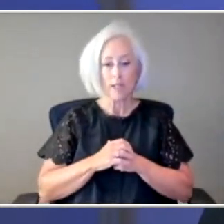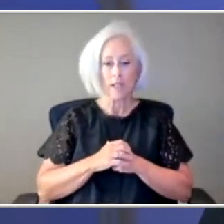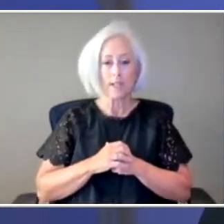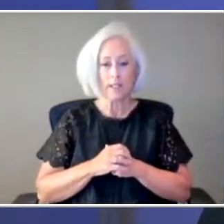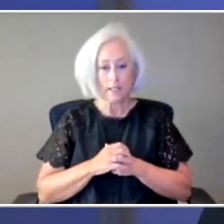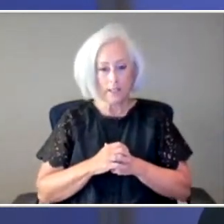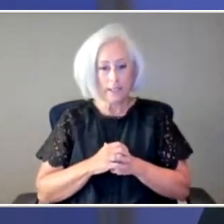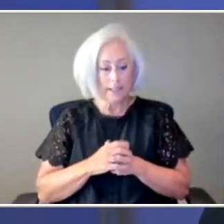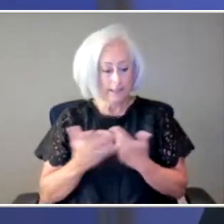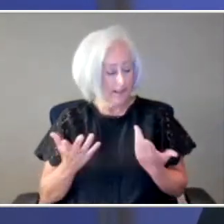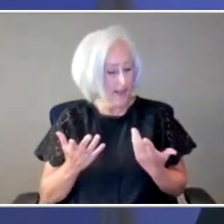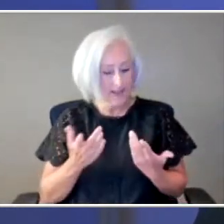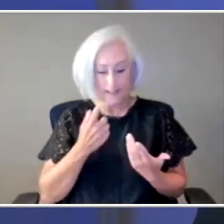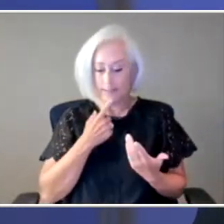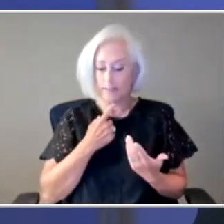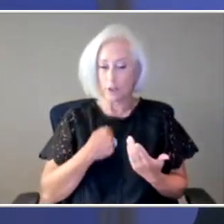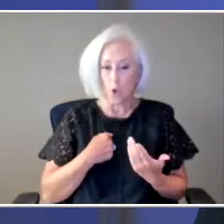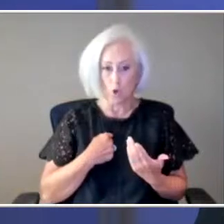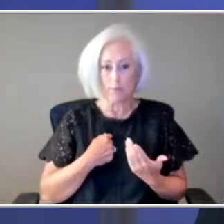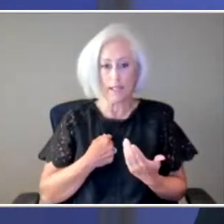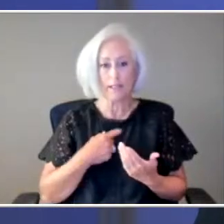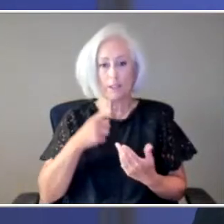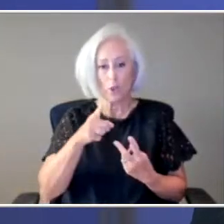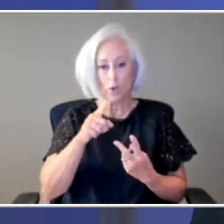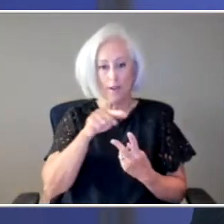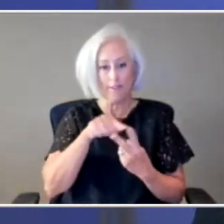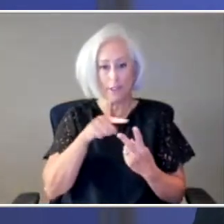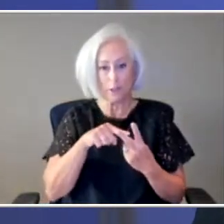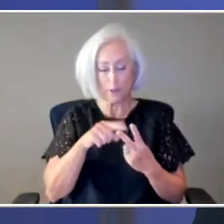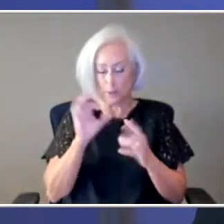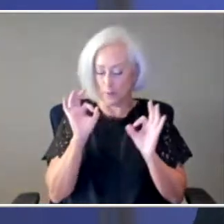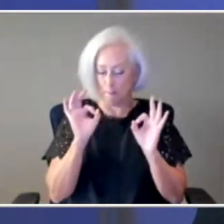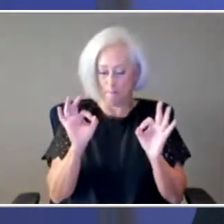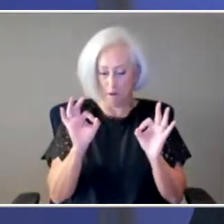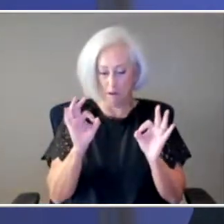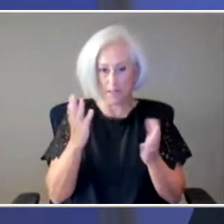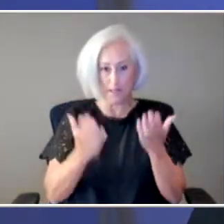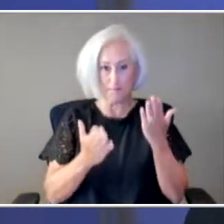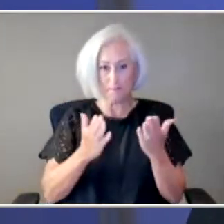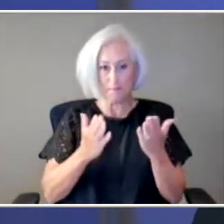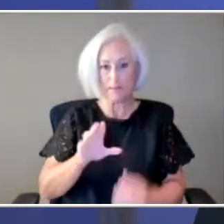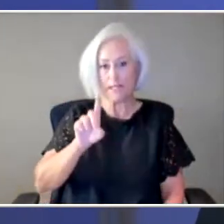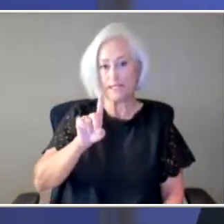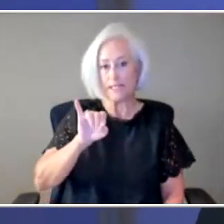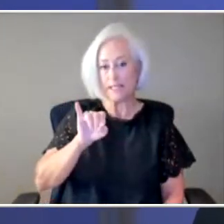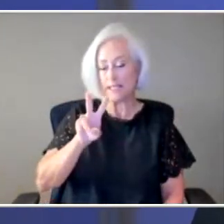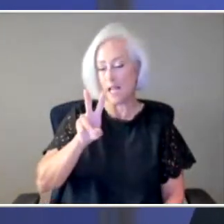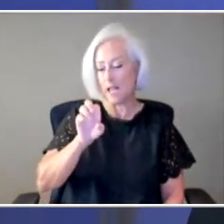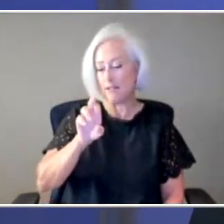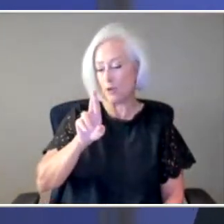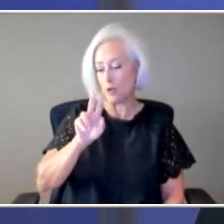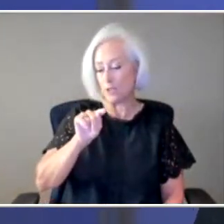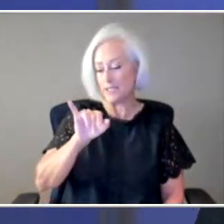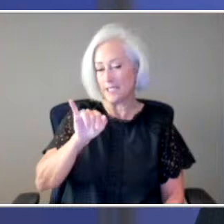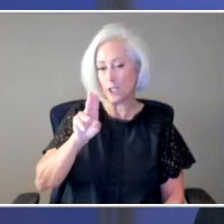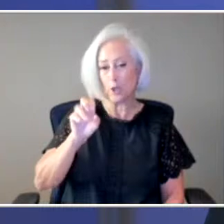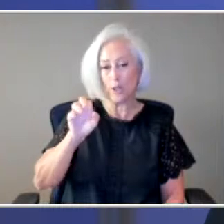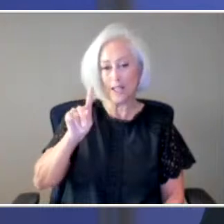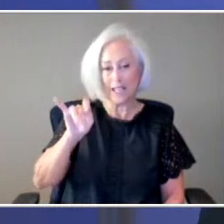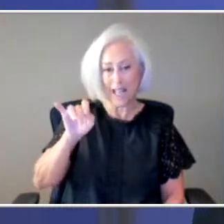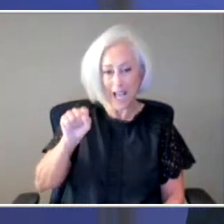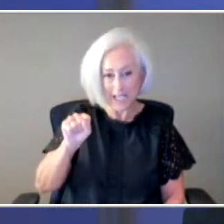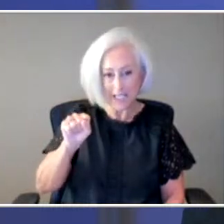came back and said, well, you got two little spots that may be diverticuli or losis or whatever they call it before the